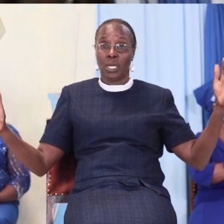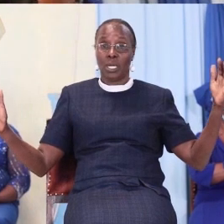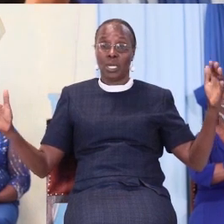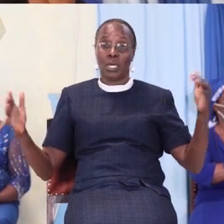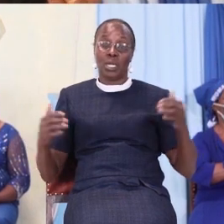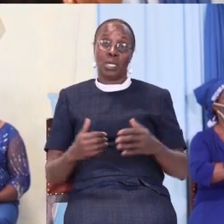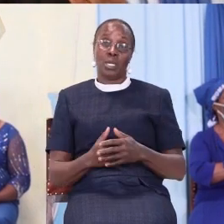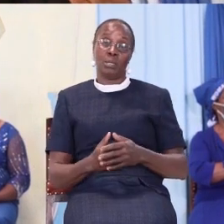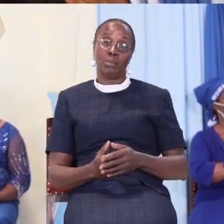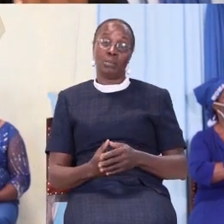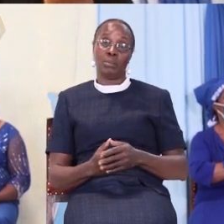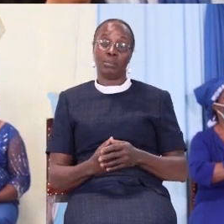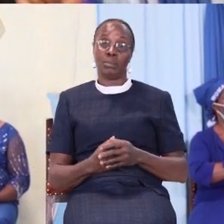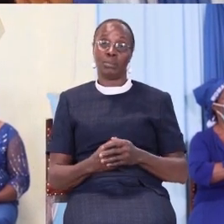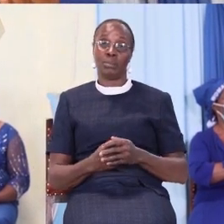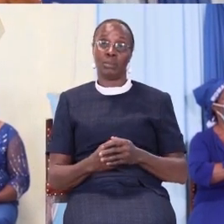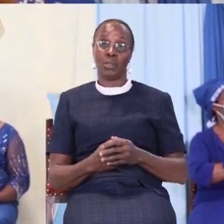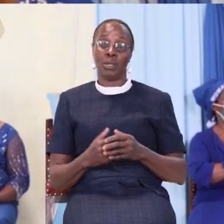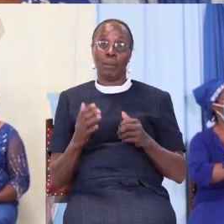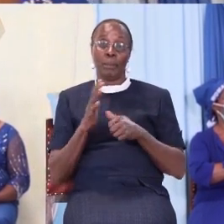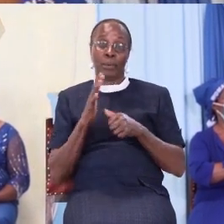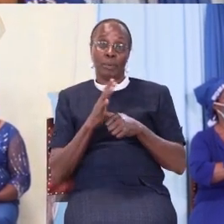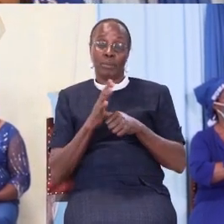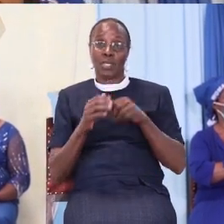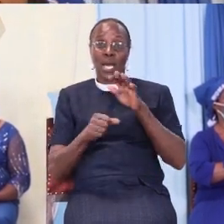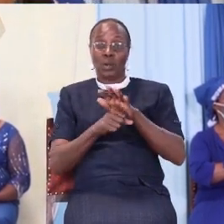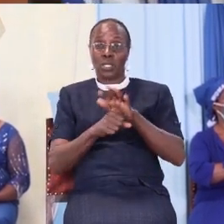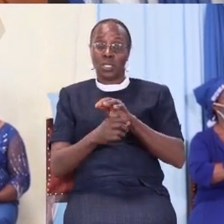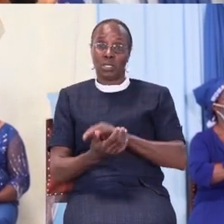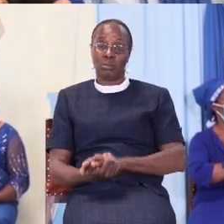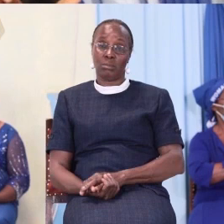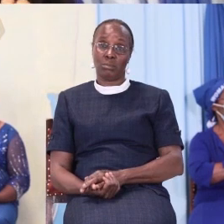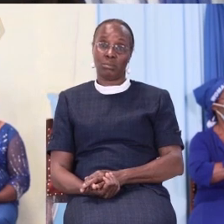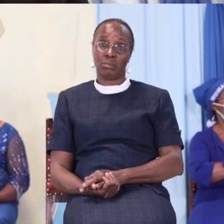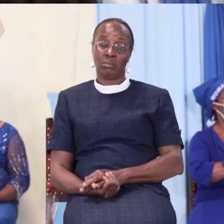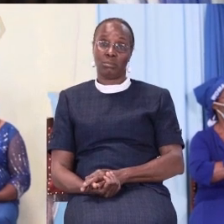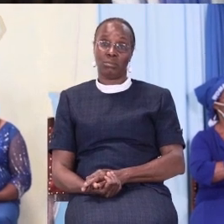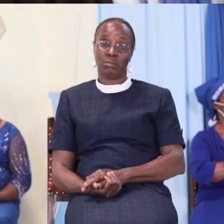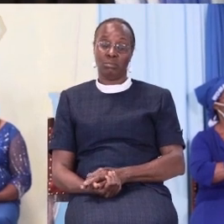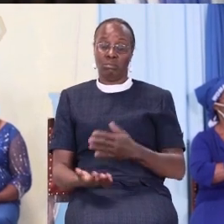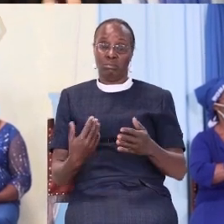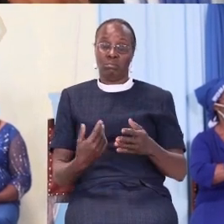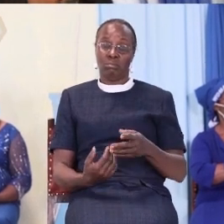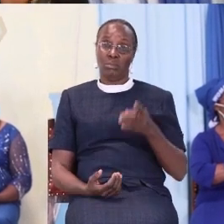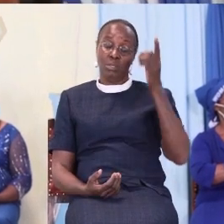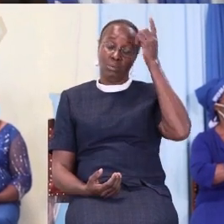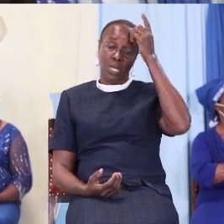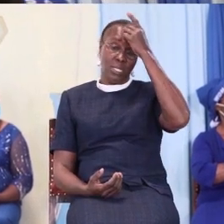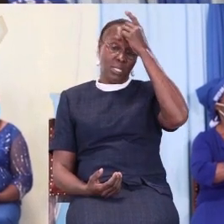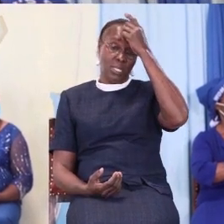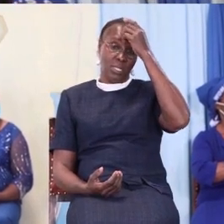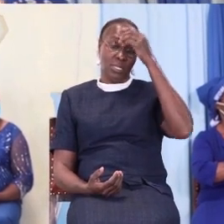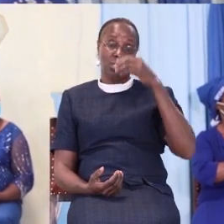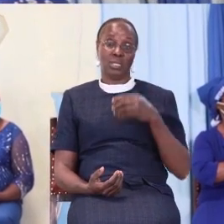name it, you may be going through a terminal illness, you may be going